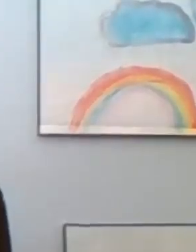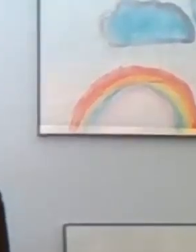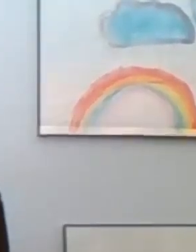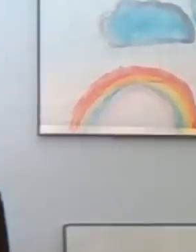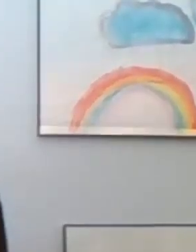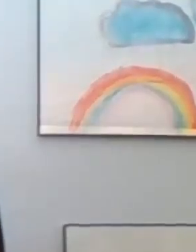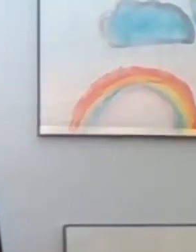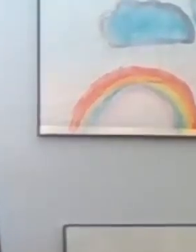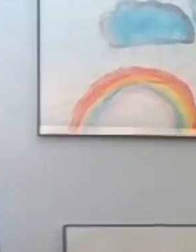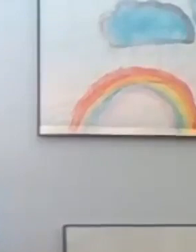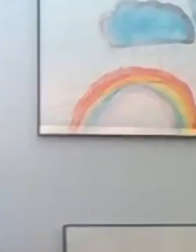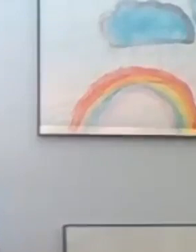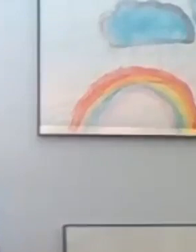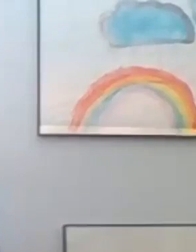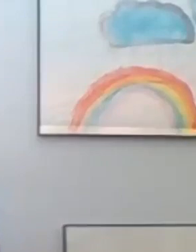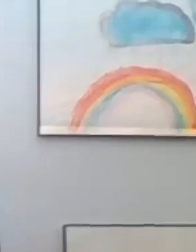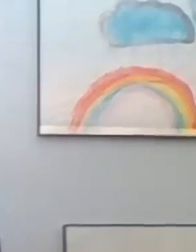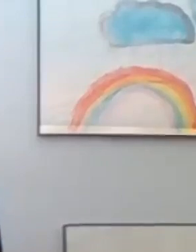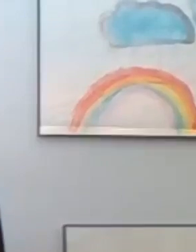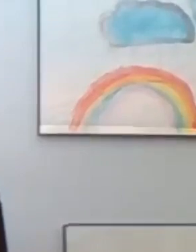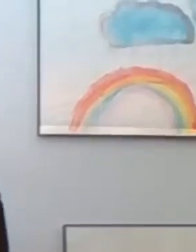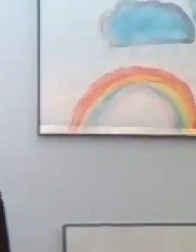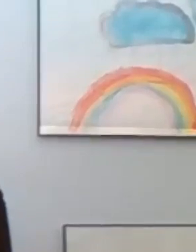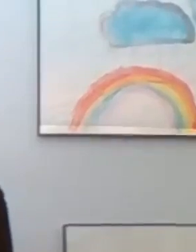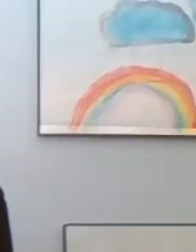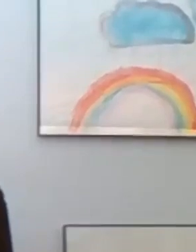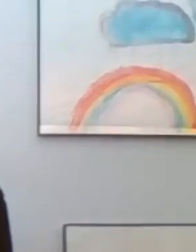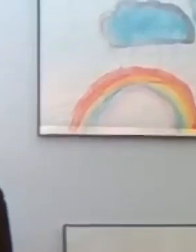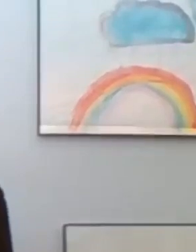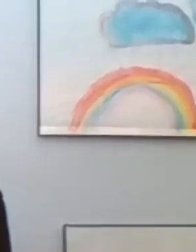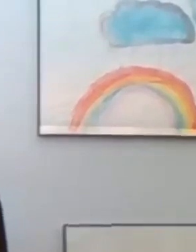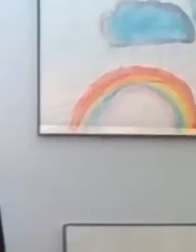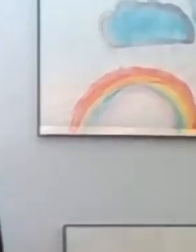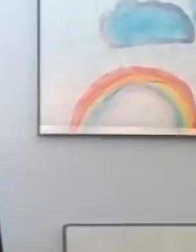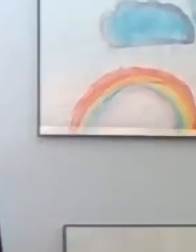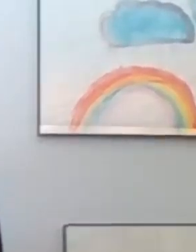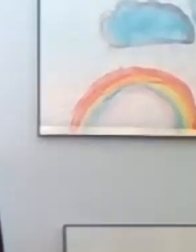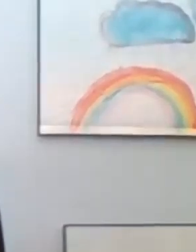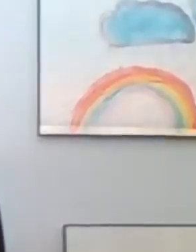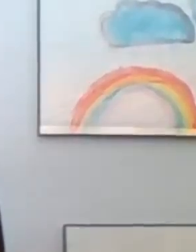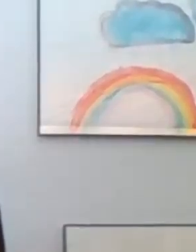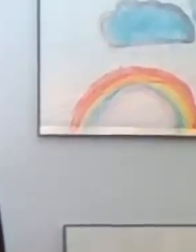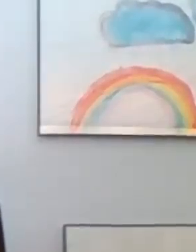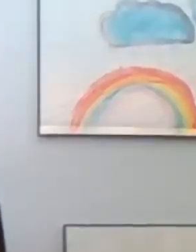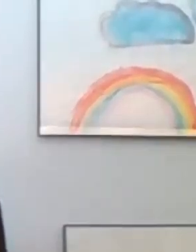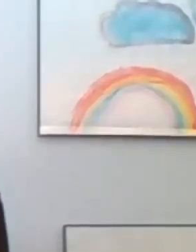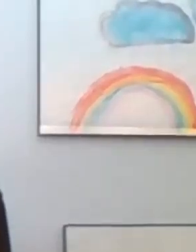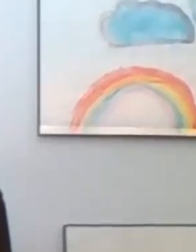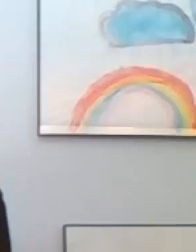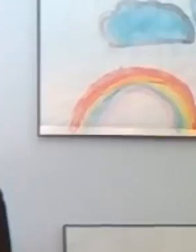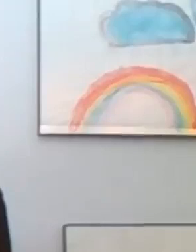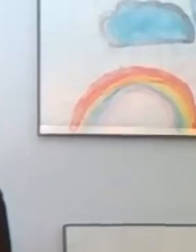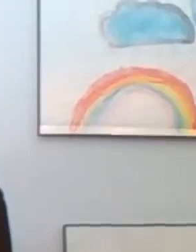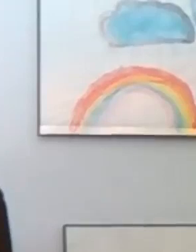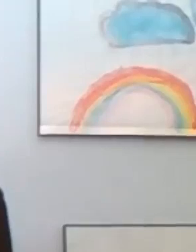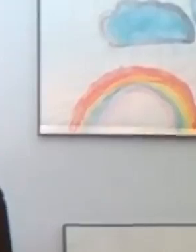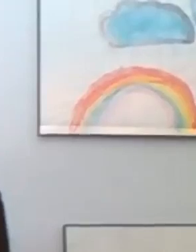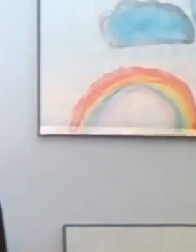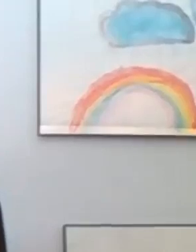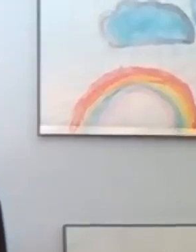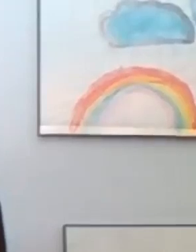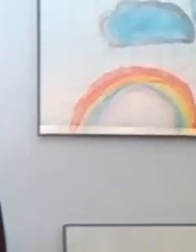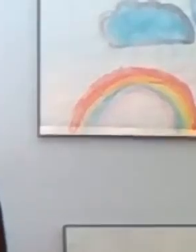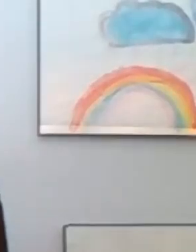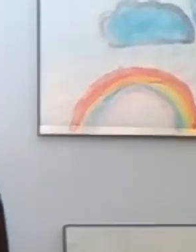and let our viewers know that after we do some brief introductions, we will begin an informal conversation about mental health